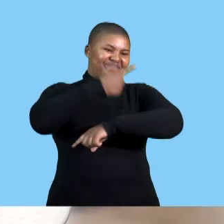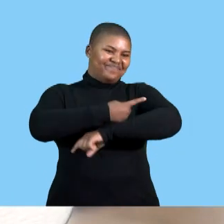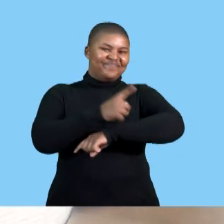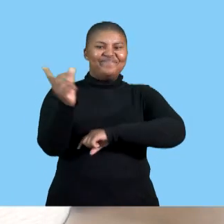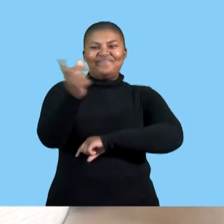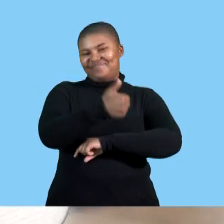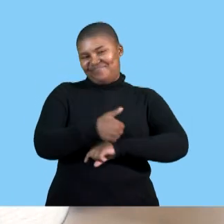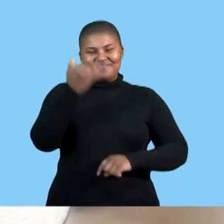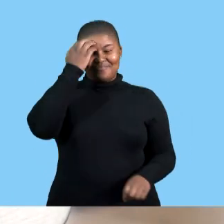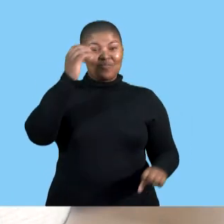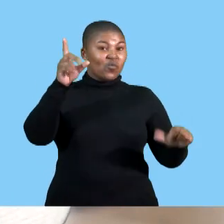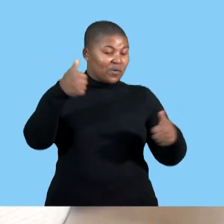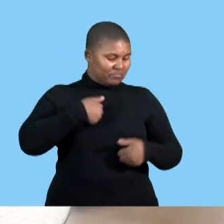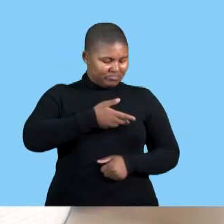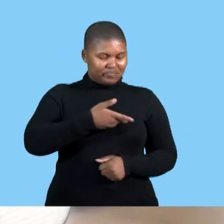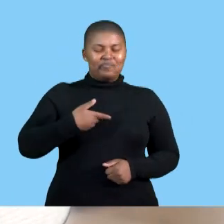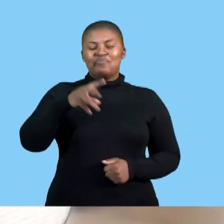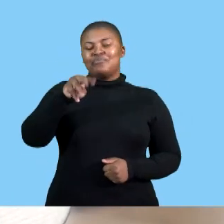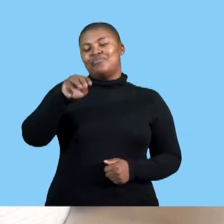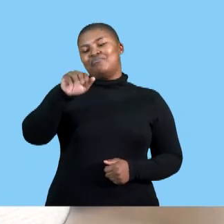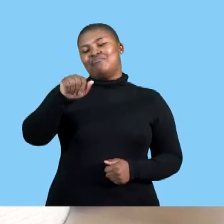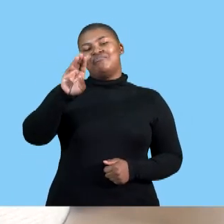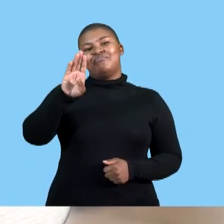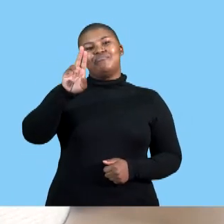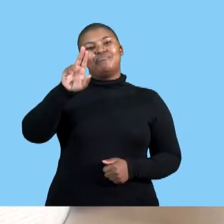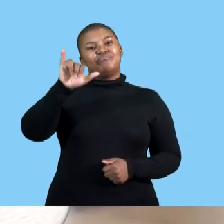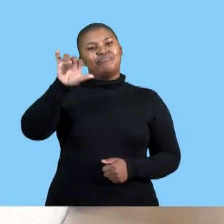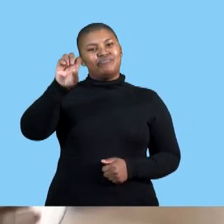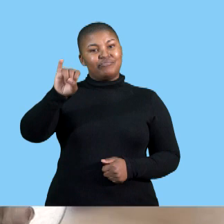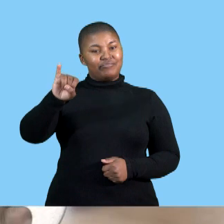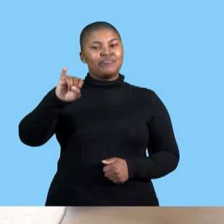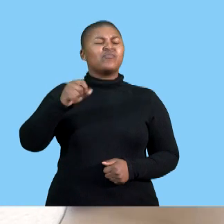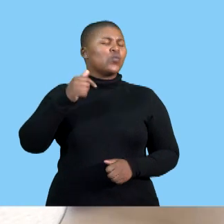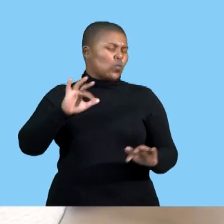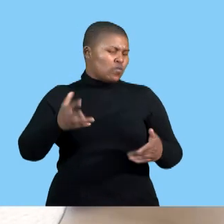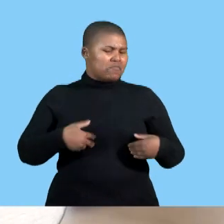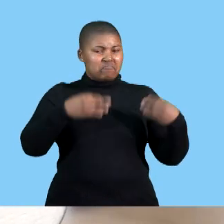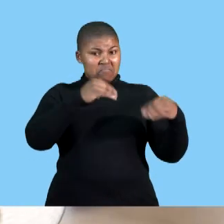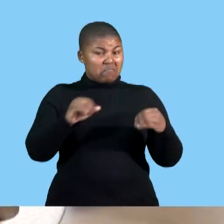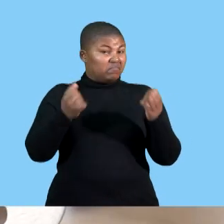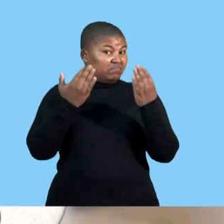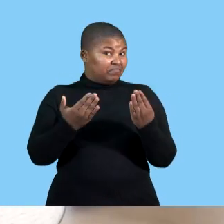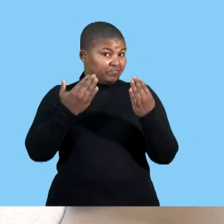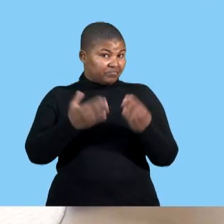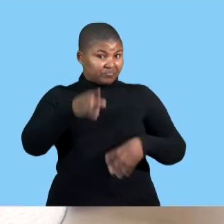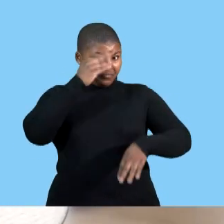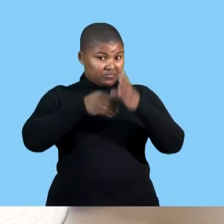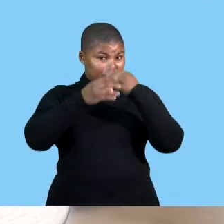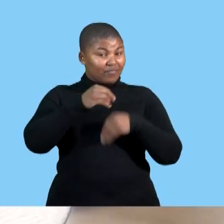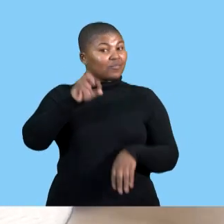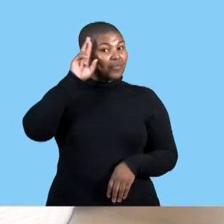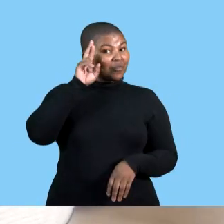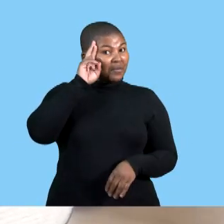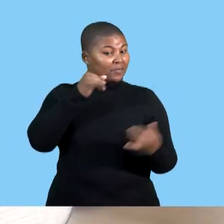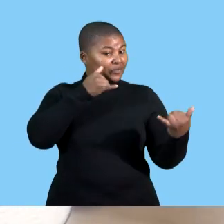Good day, everybody. My name is Ms. Mabwe. I welcome you to today's grade 10 business studies lessons. However, today we'll be focusing on